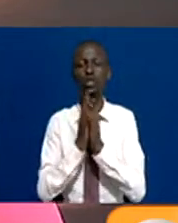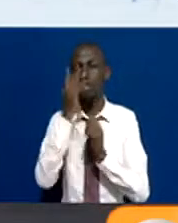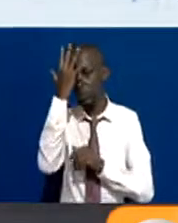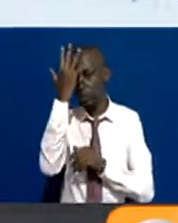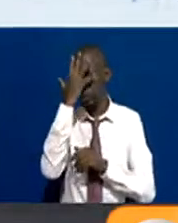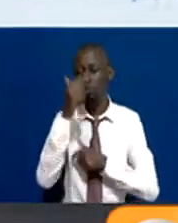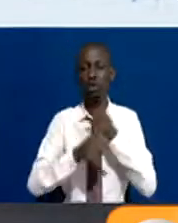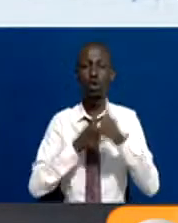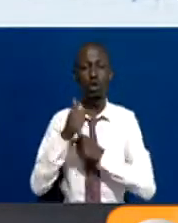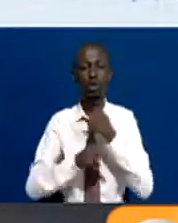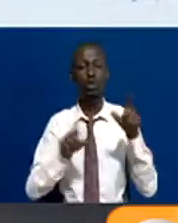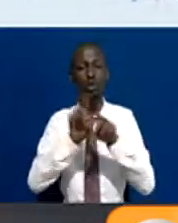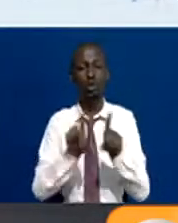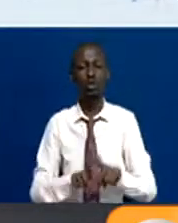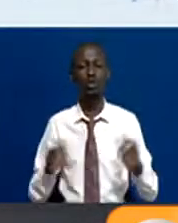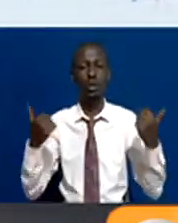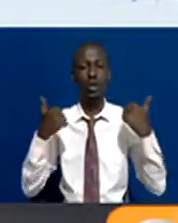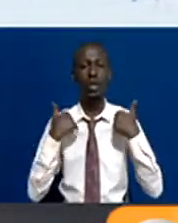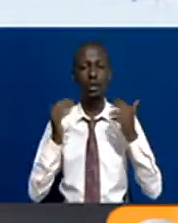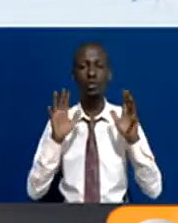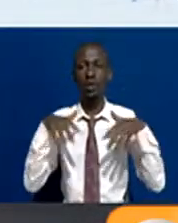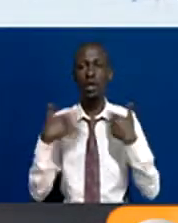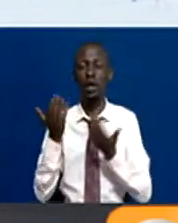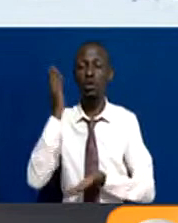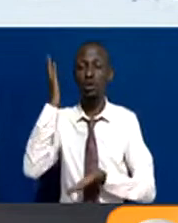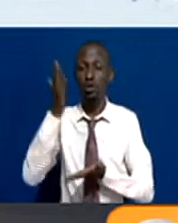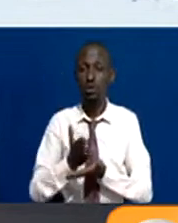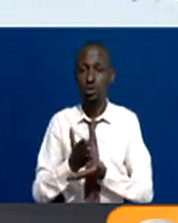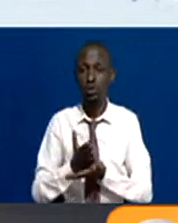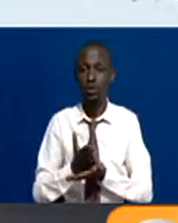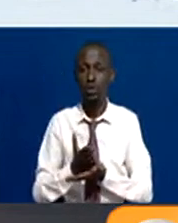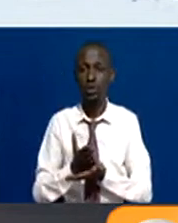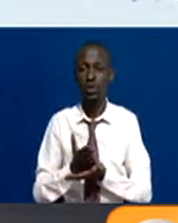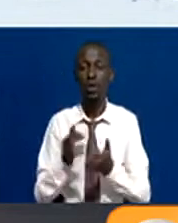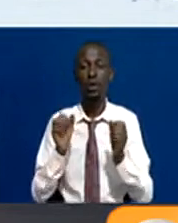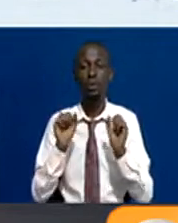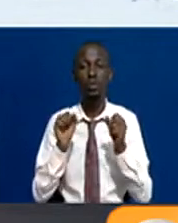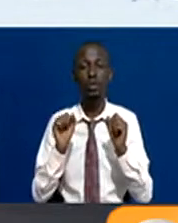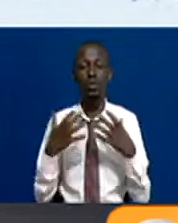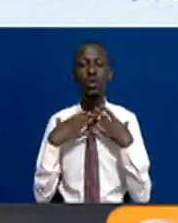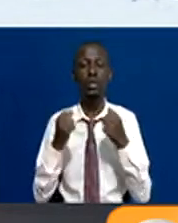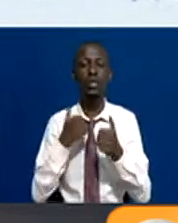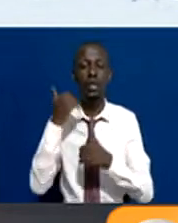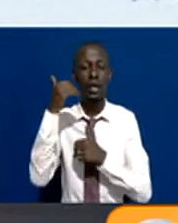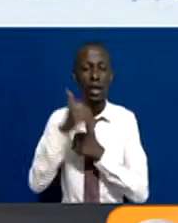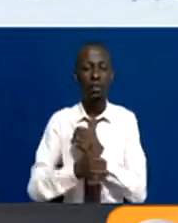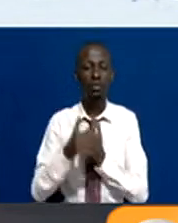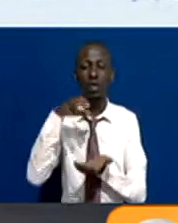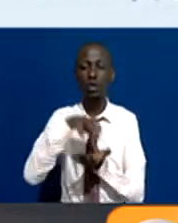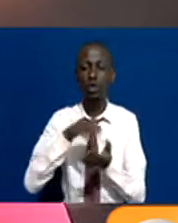moves with you. So how practical is it that someone can still heal given those circumstances?